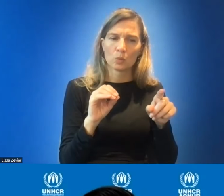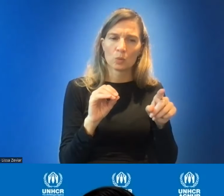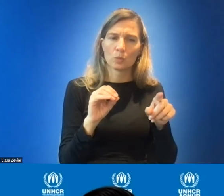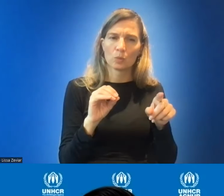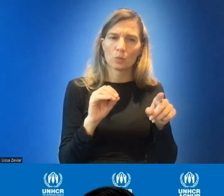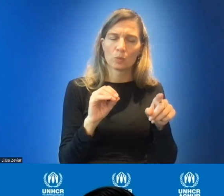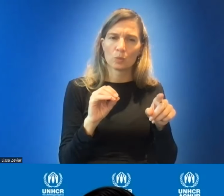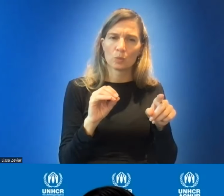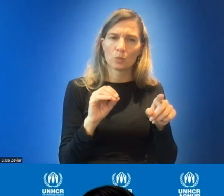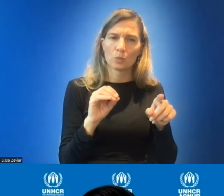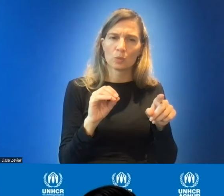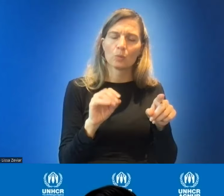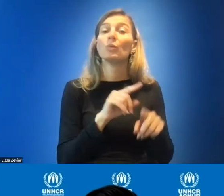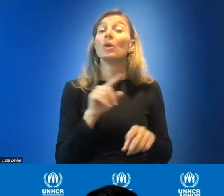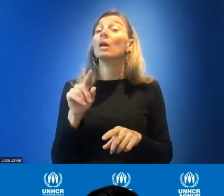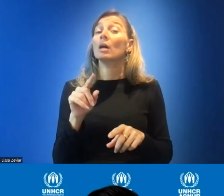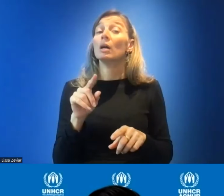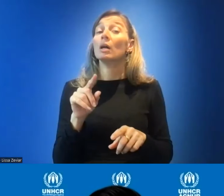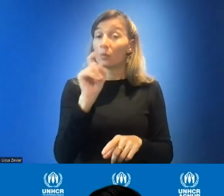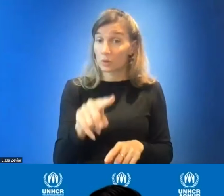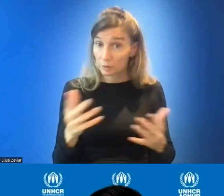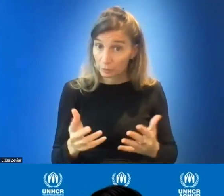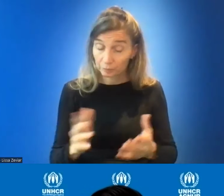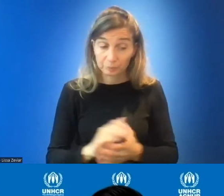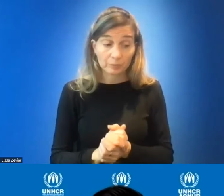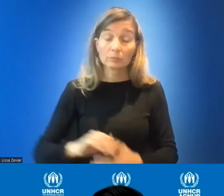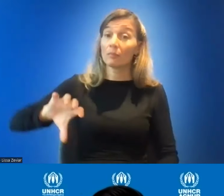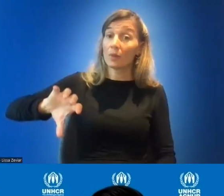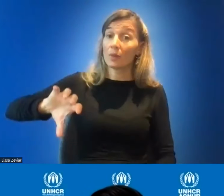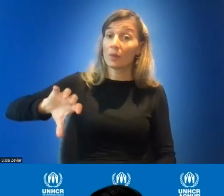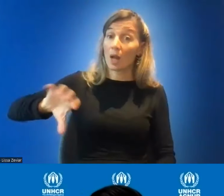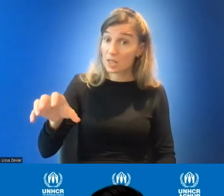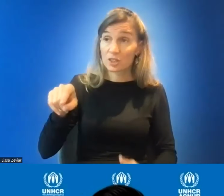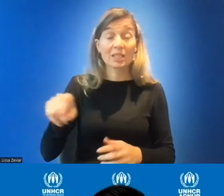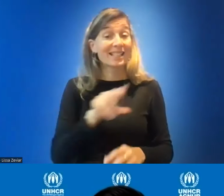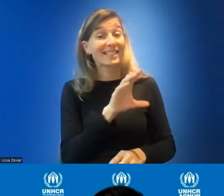in countries which didn't ratify the CRPD.